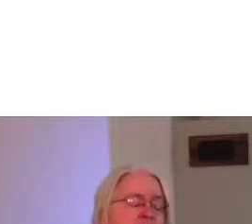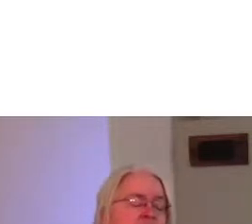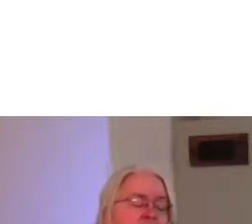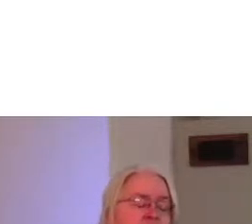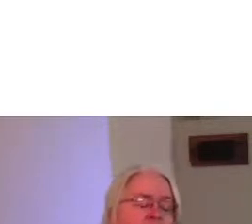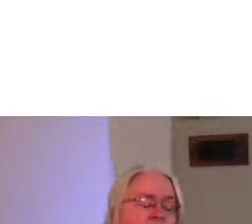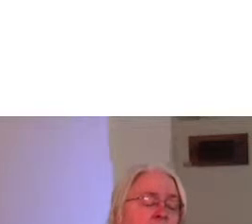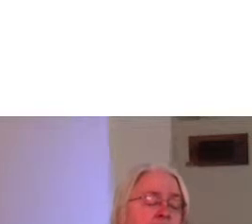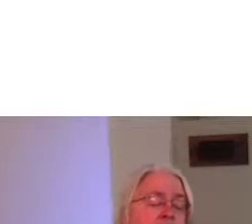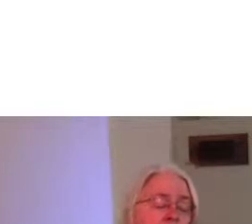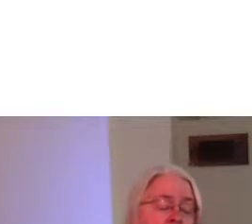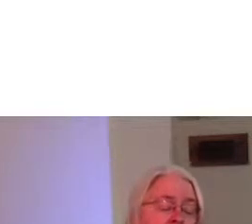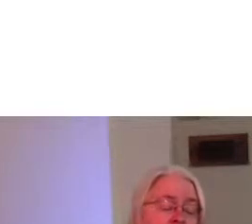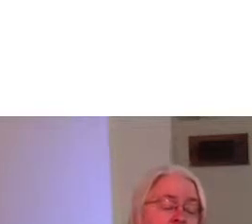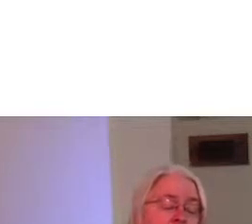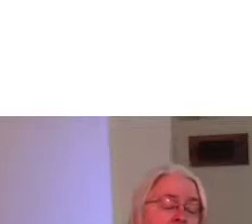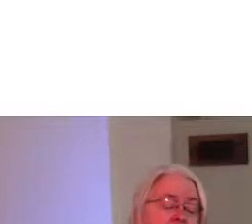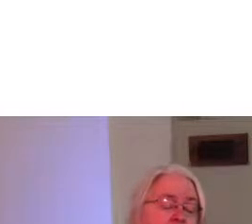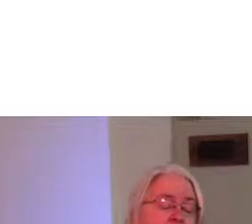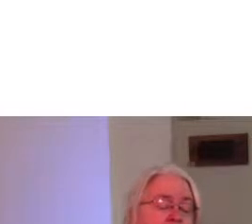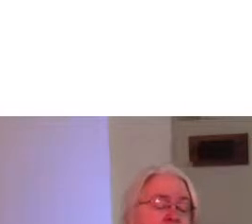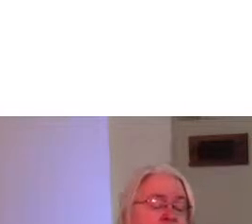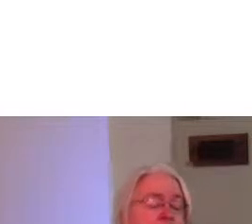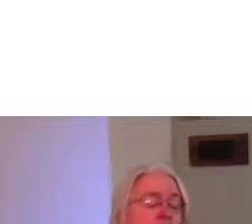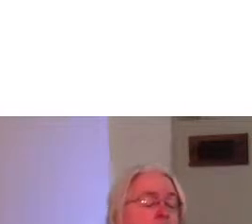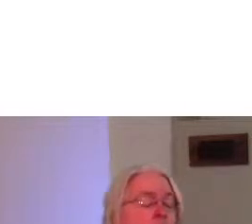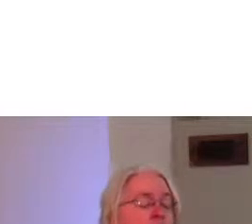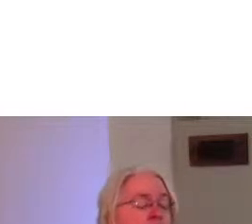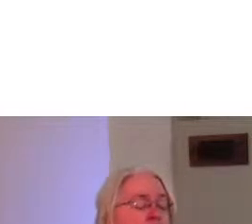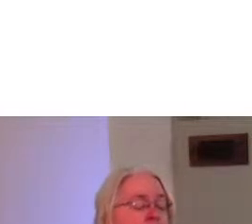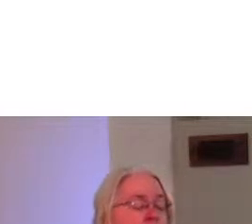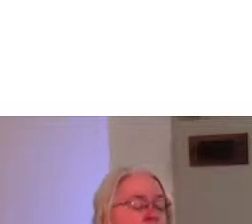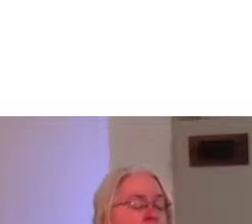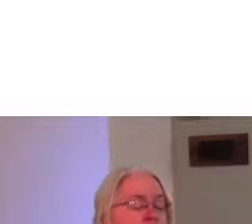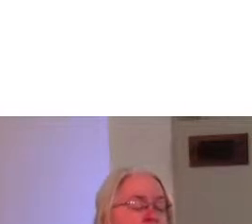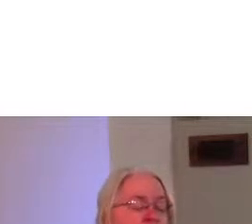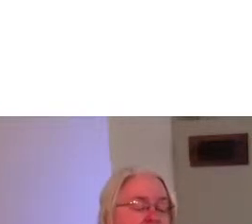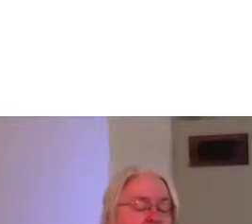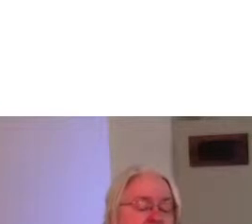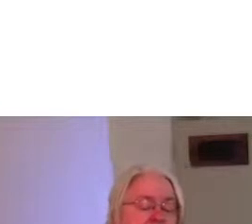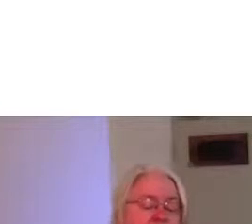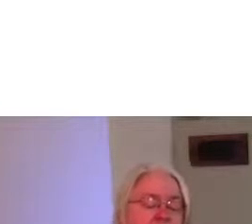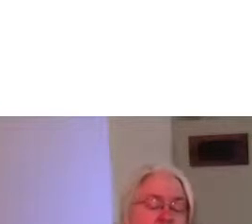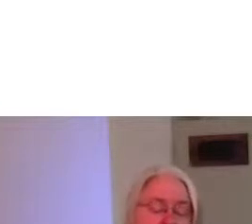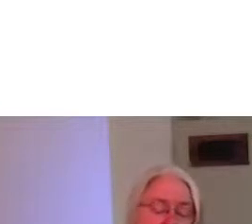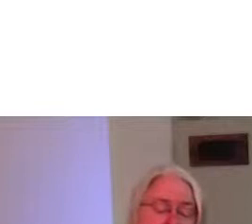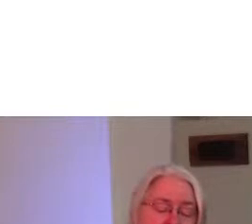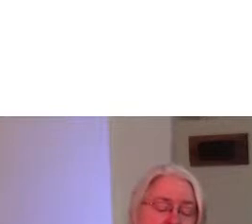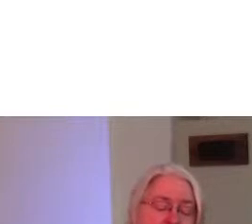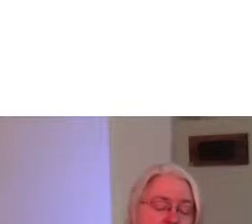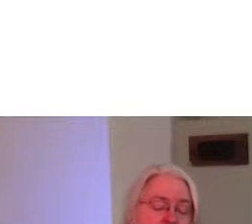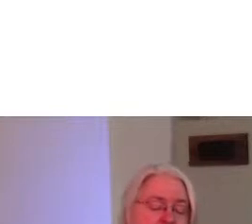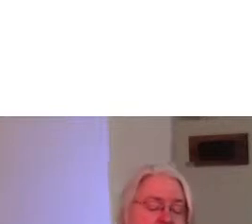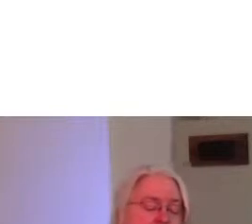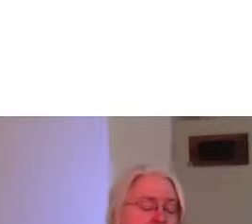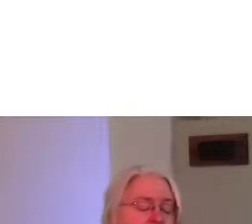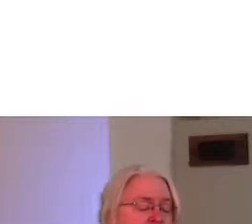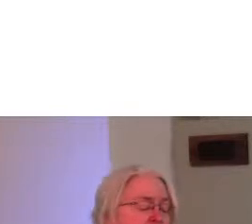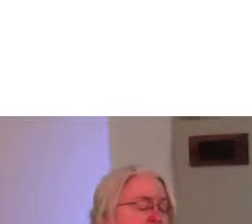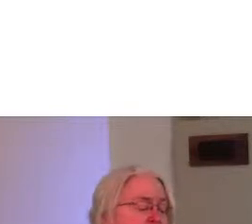answer. A child is born among us, and we feel